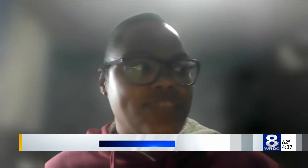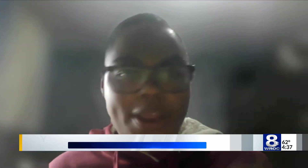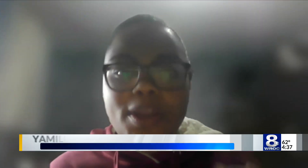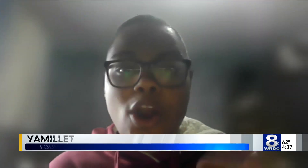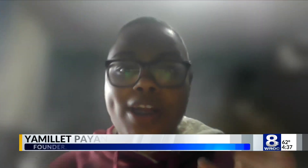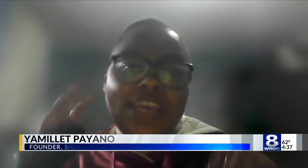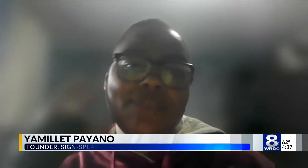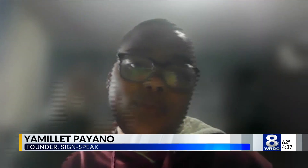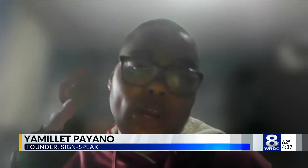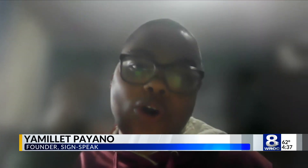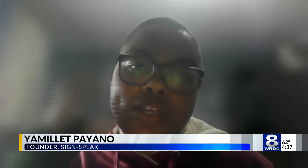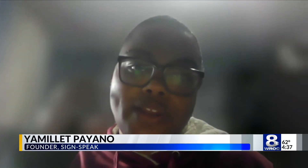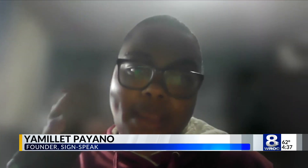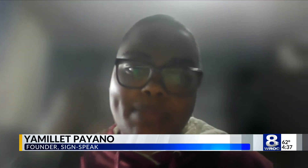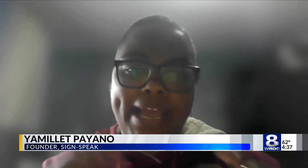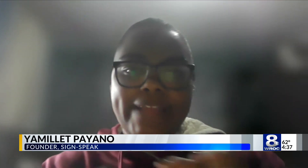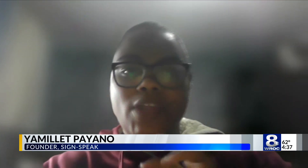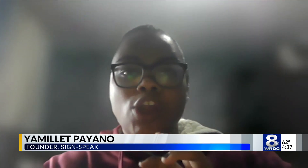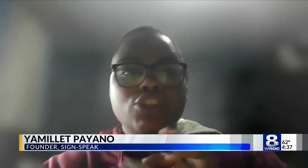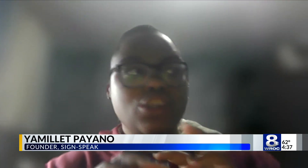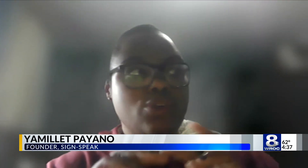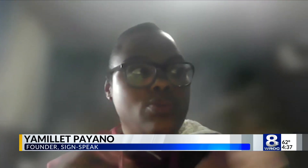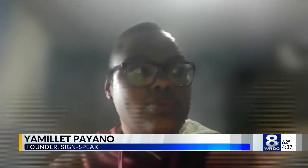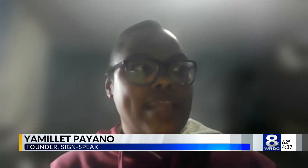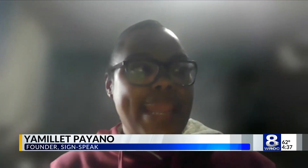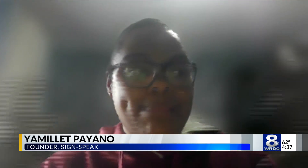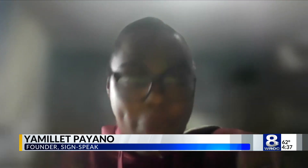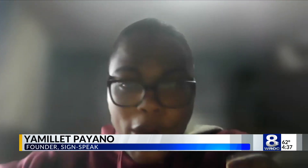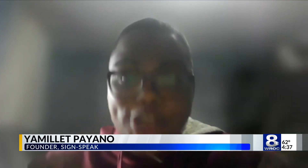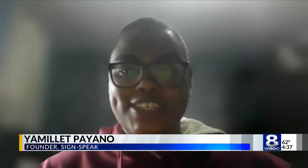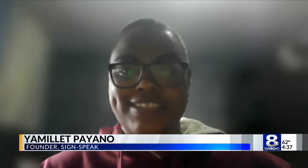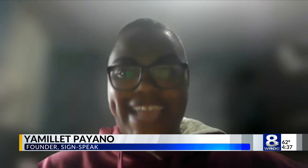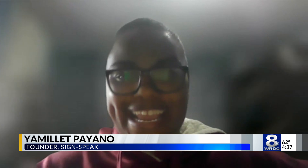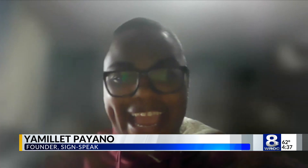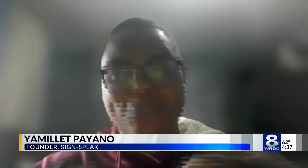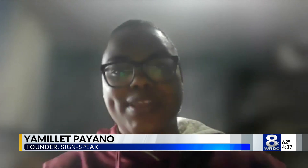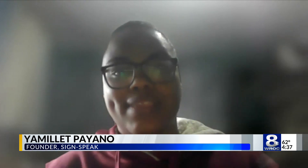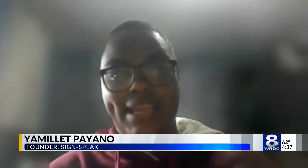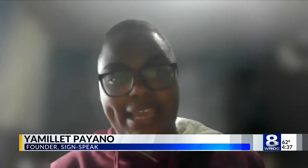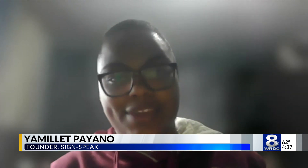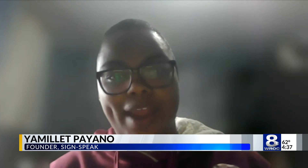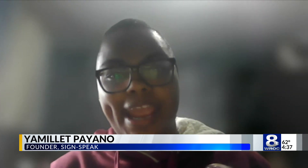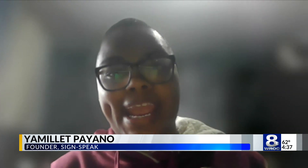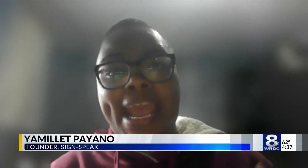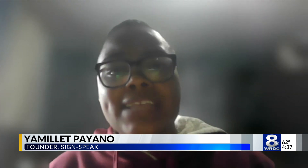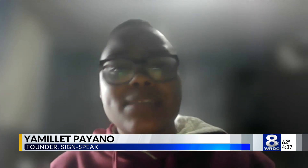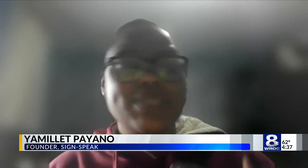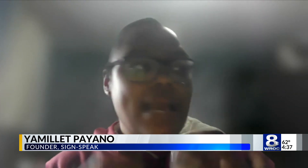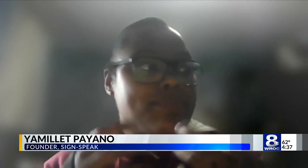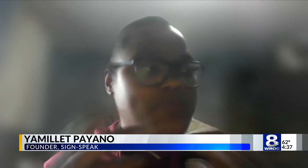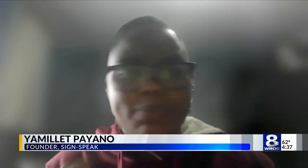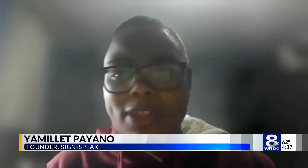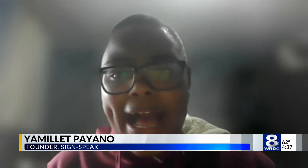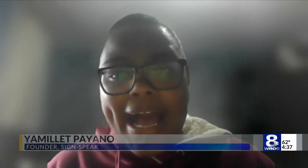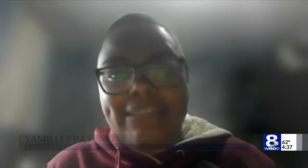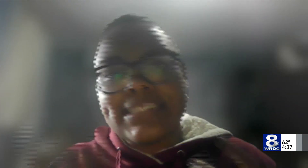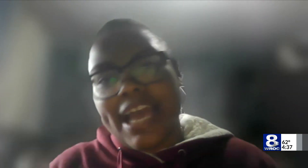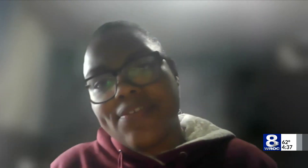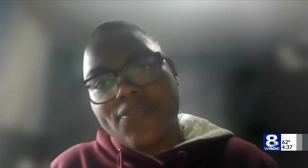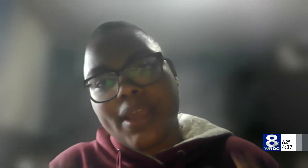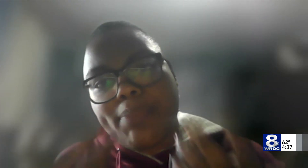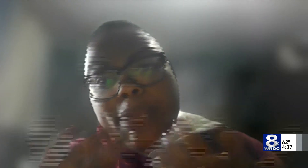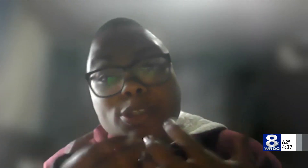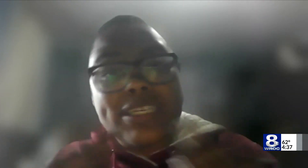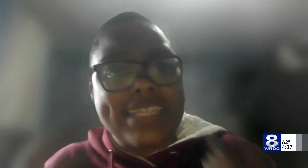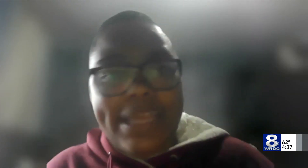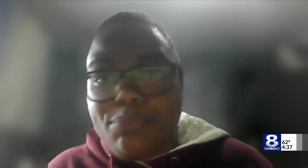It's very hard, even with cochlear implant, to in-person take everything in, right? Sometimes people ask